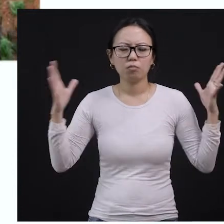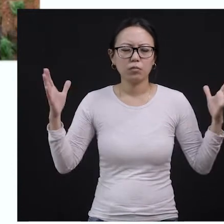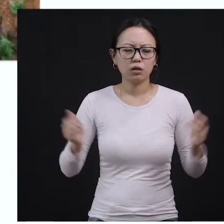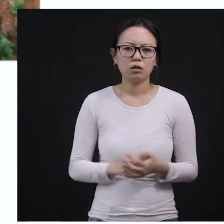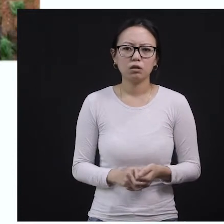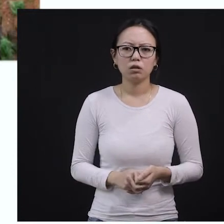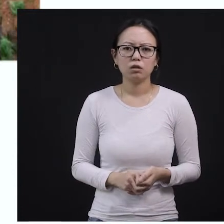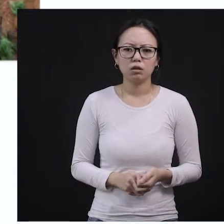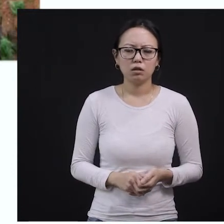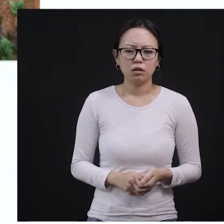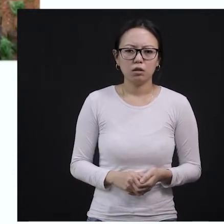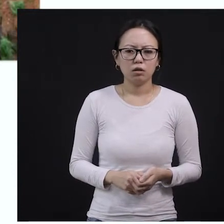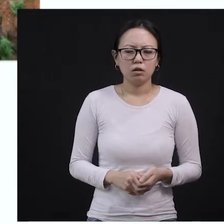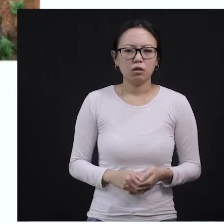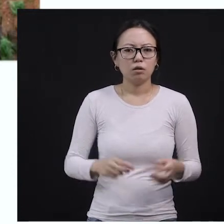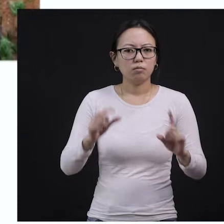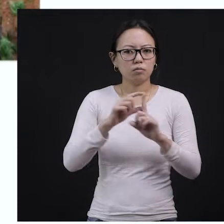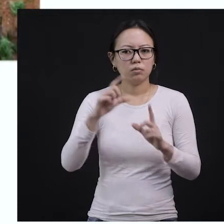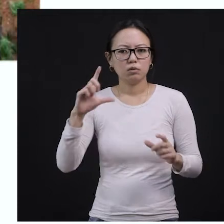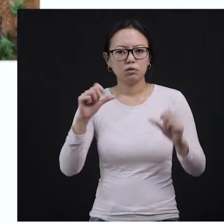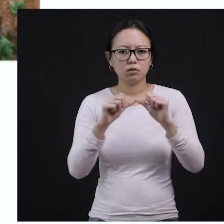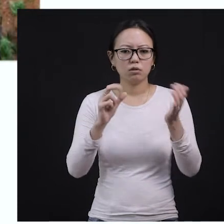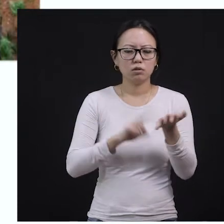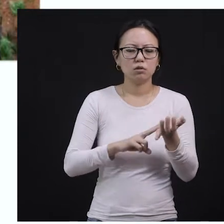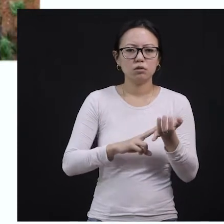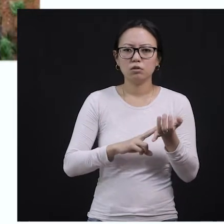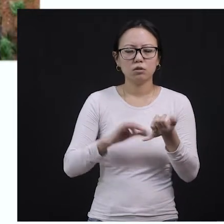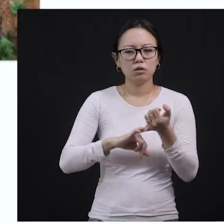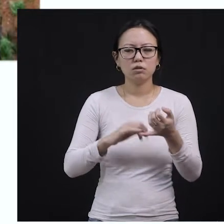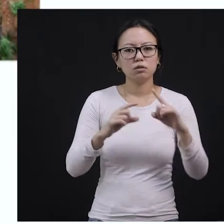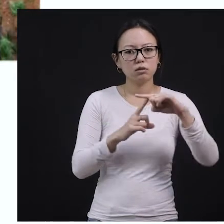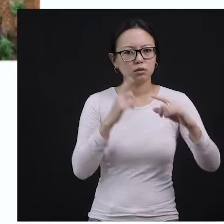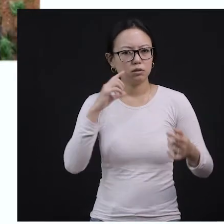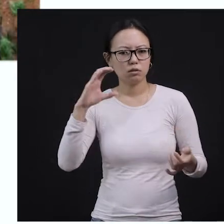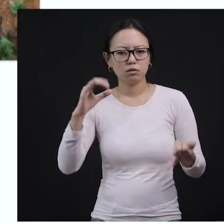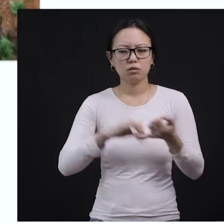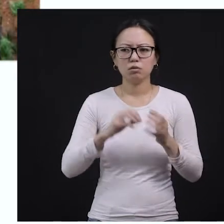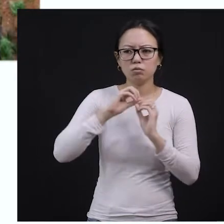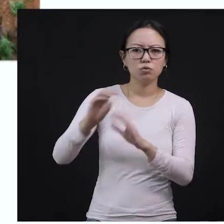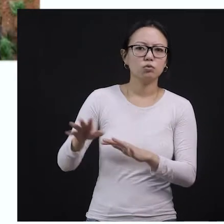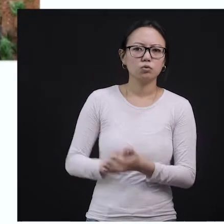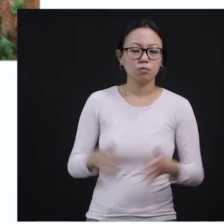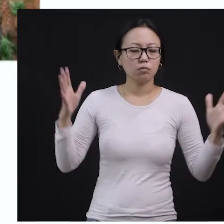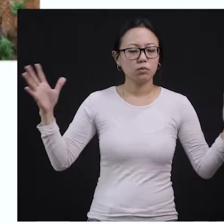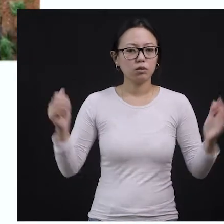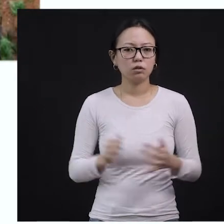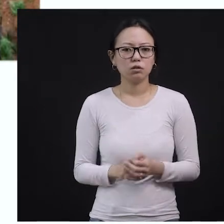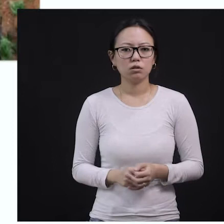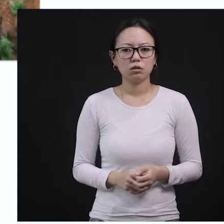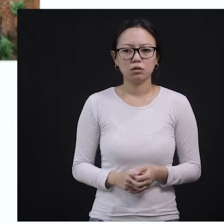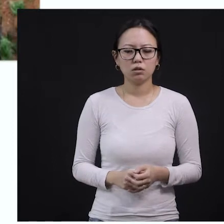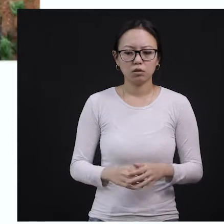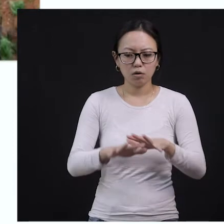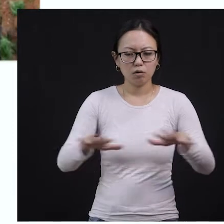the plastics, then the land, which is strong enough to hold each other, it loosens up, right? And